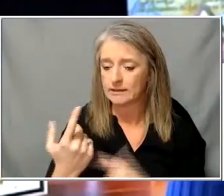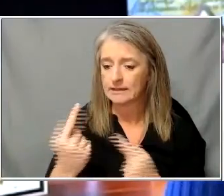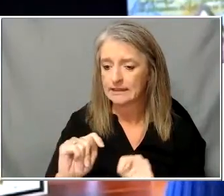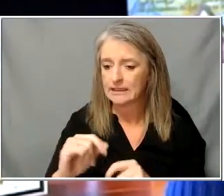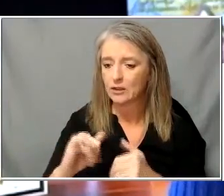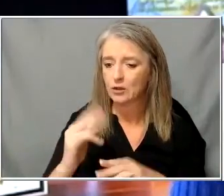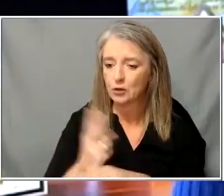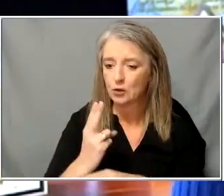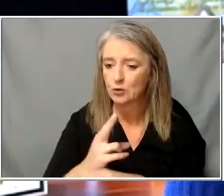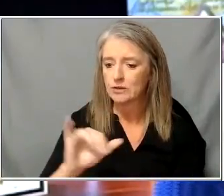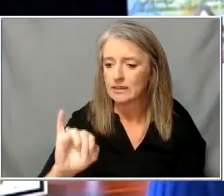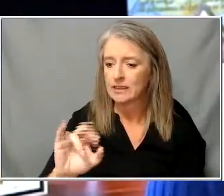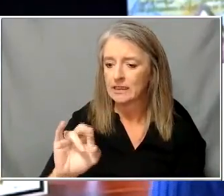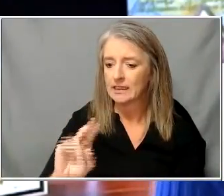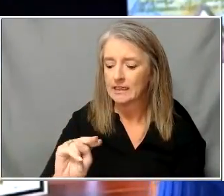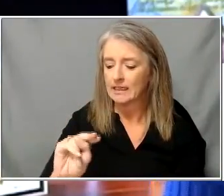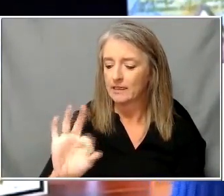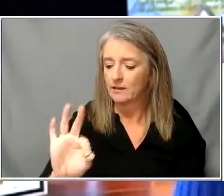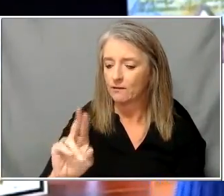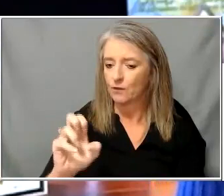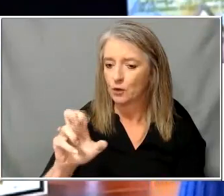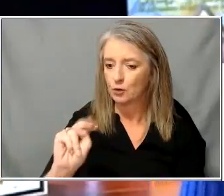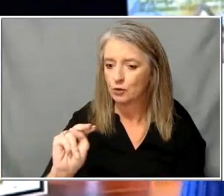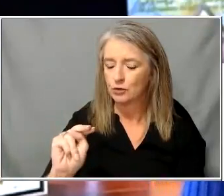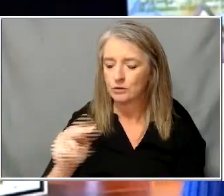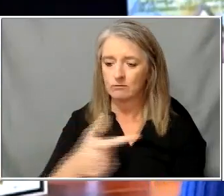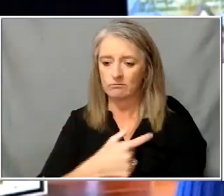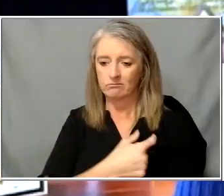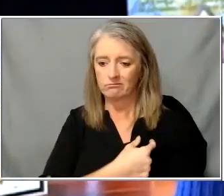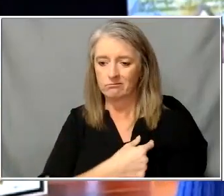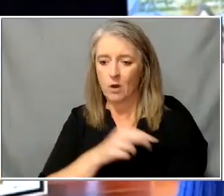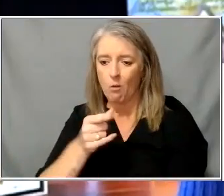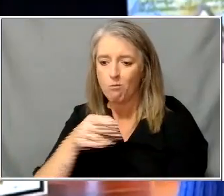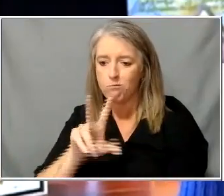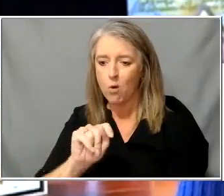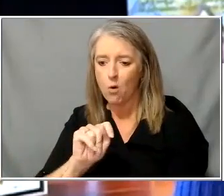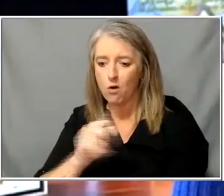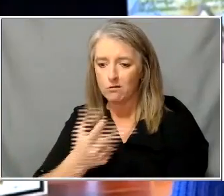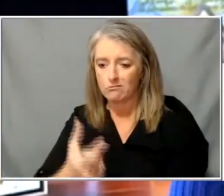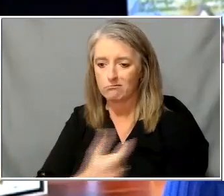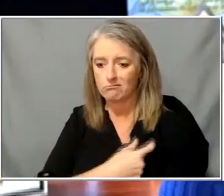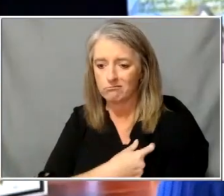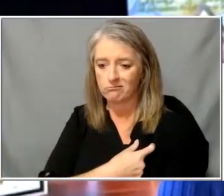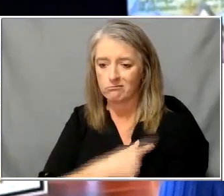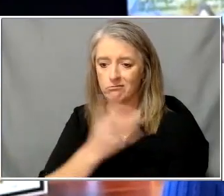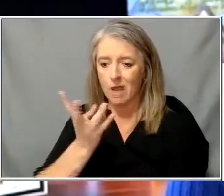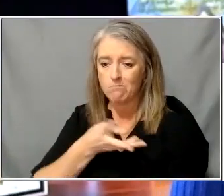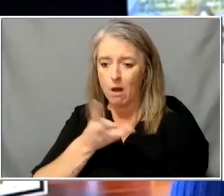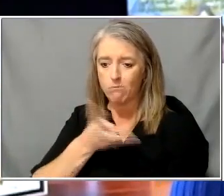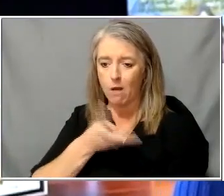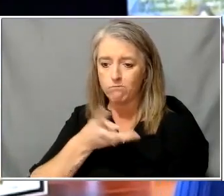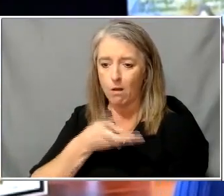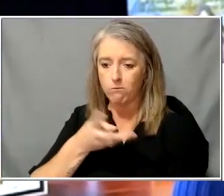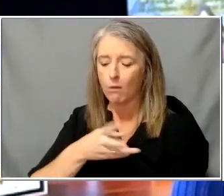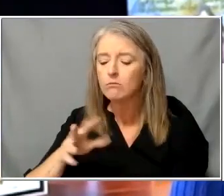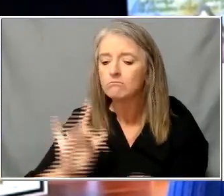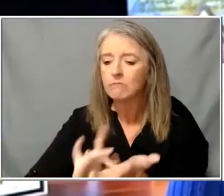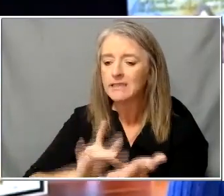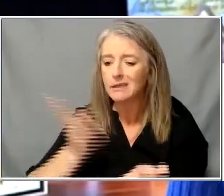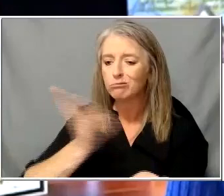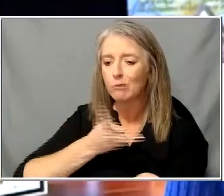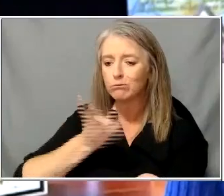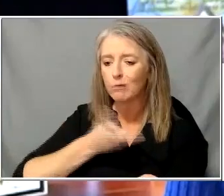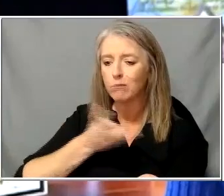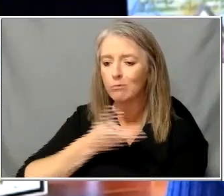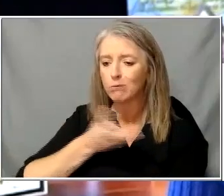infusion. So the infusion is where you've got a port, and you go in and they pump the medicine into you